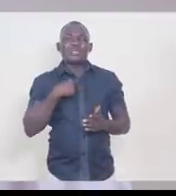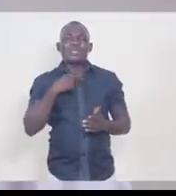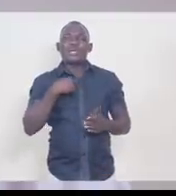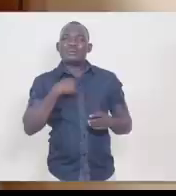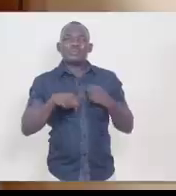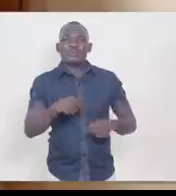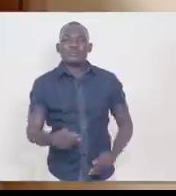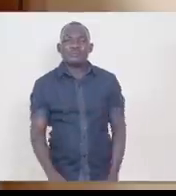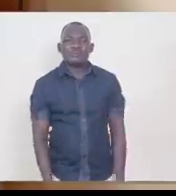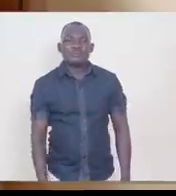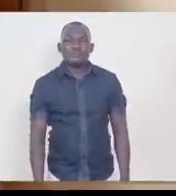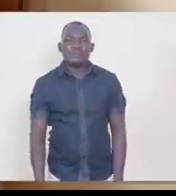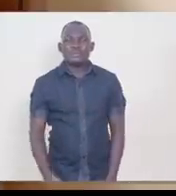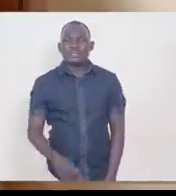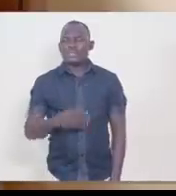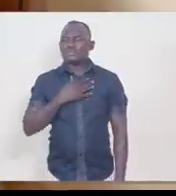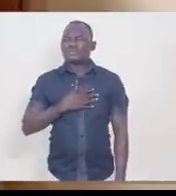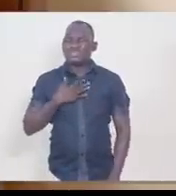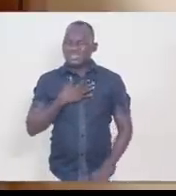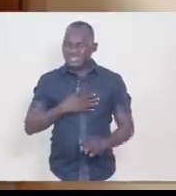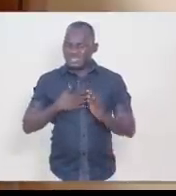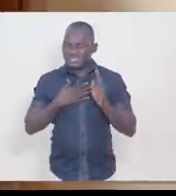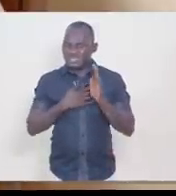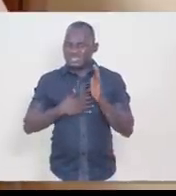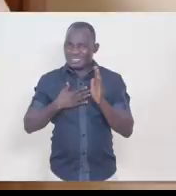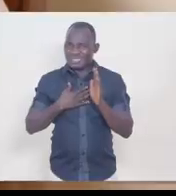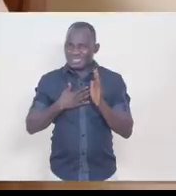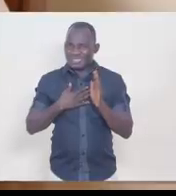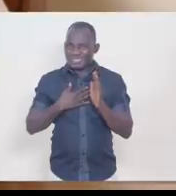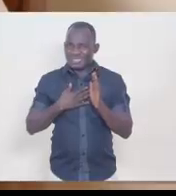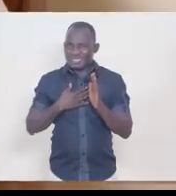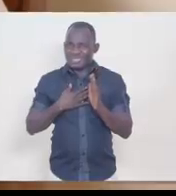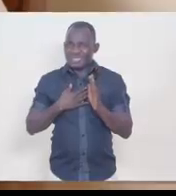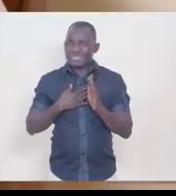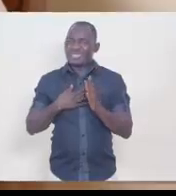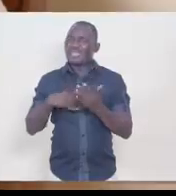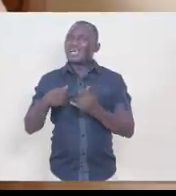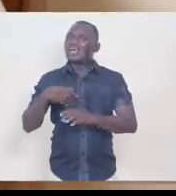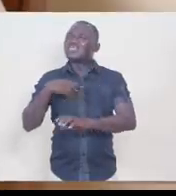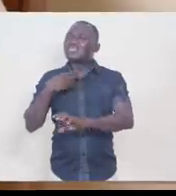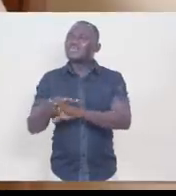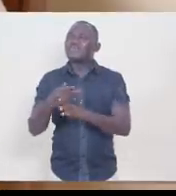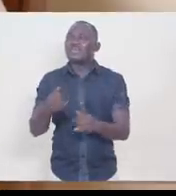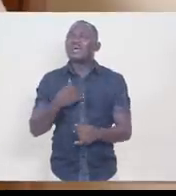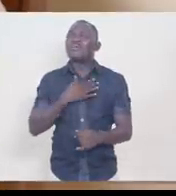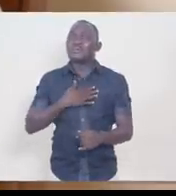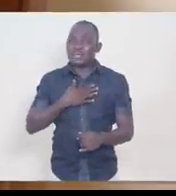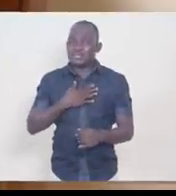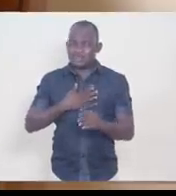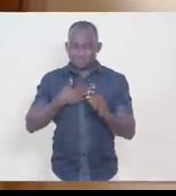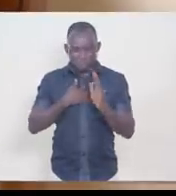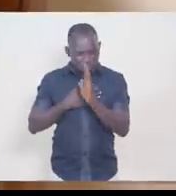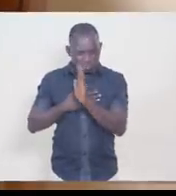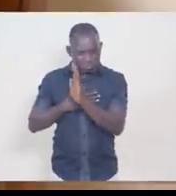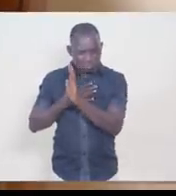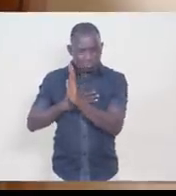woman. See, it's really difficult for me to, okay? But then you shouldn't.